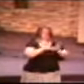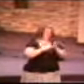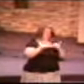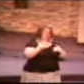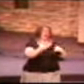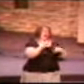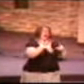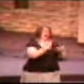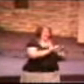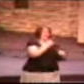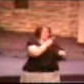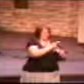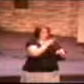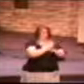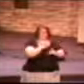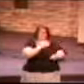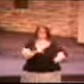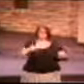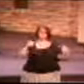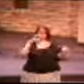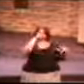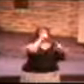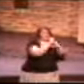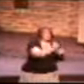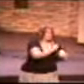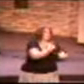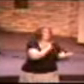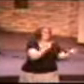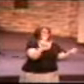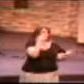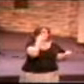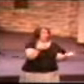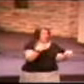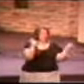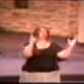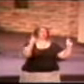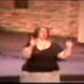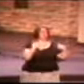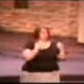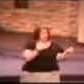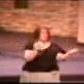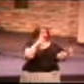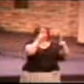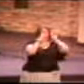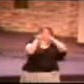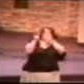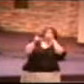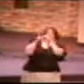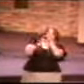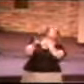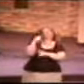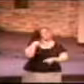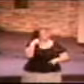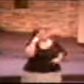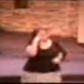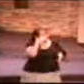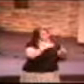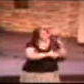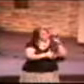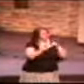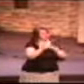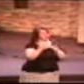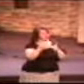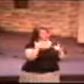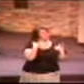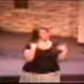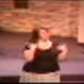answers well trust me I read a lot of people who have a lot of questions for Jesus and I think Jesus makes